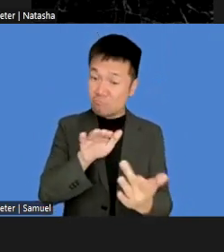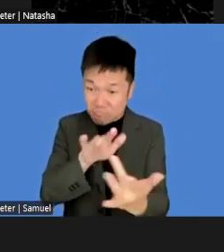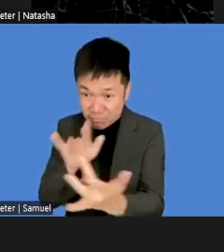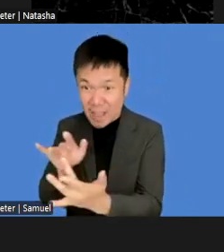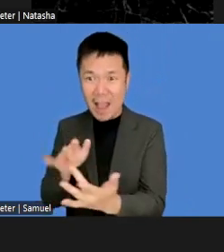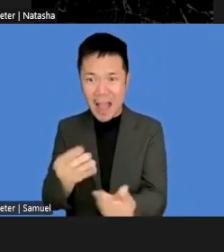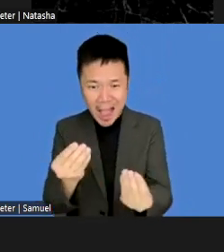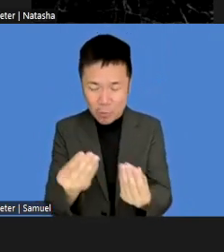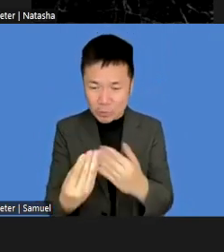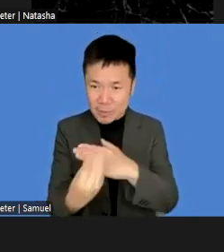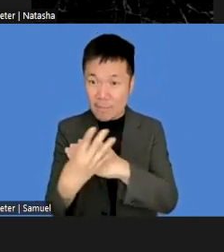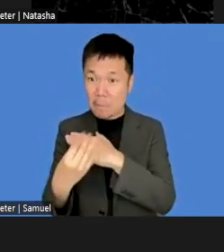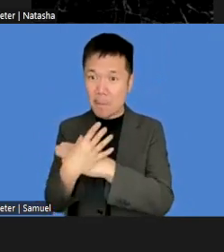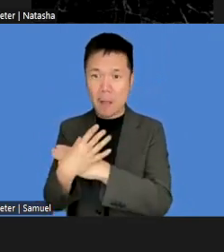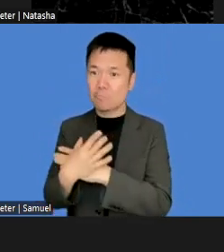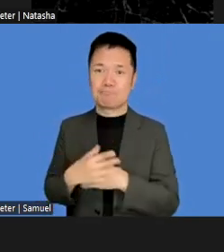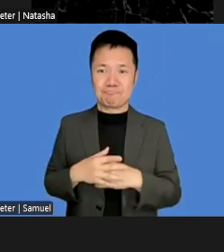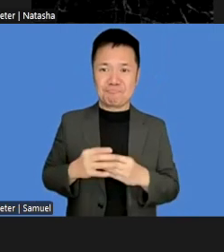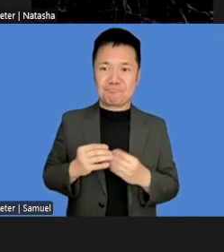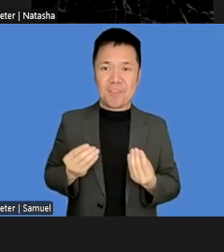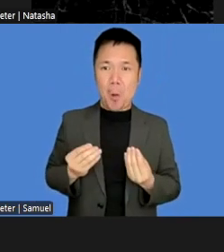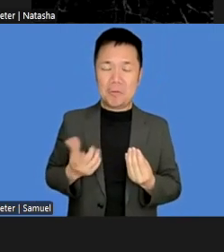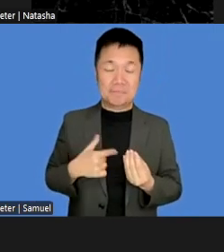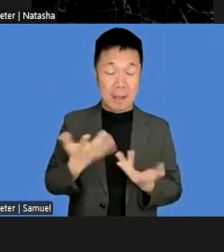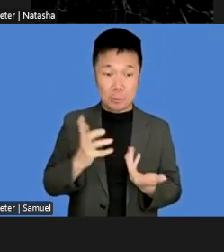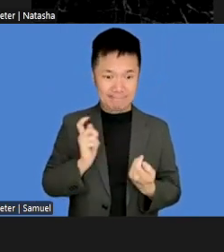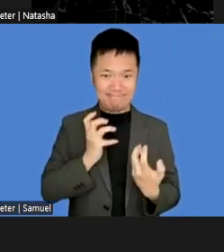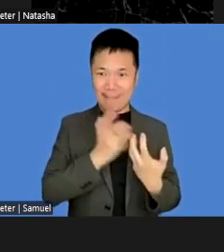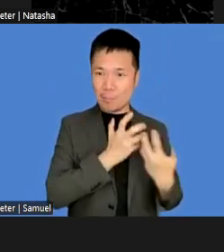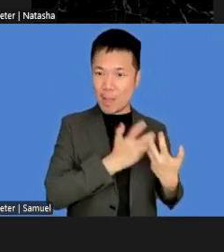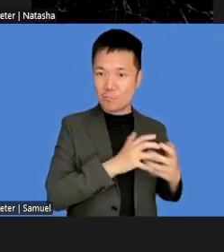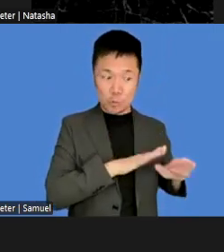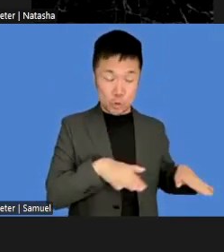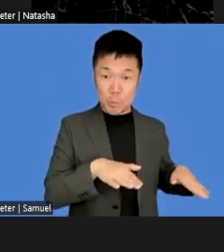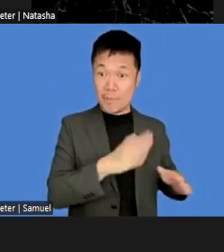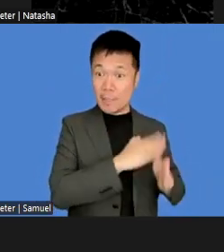what is needed and be able to put the necessary measures in place.